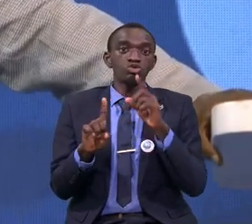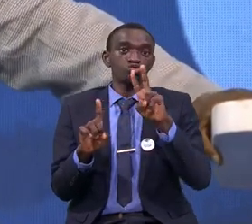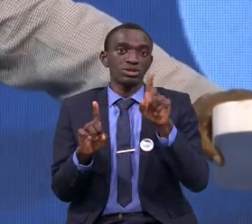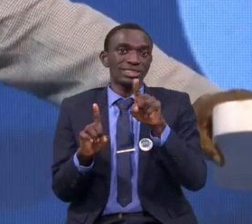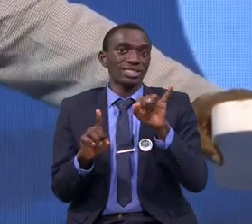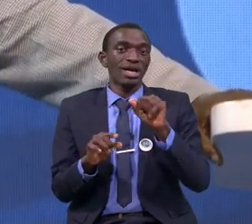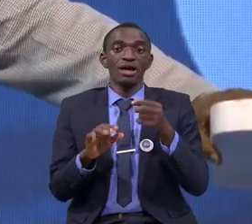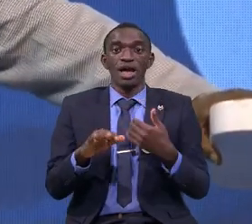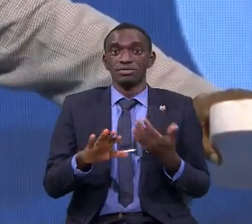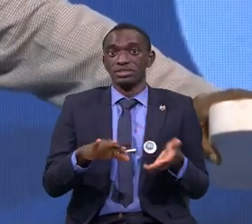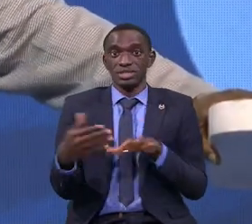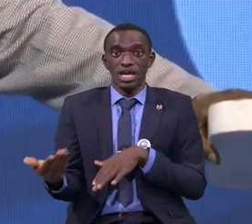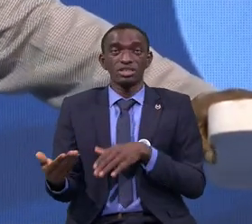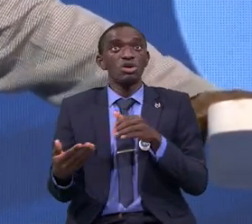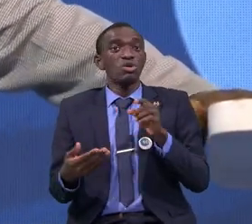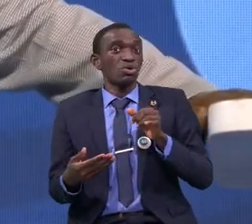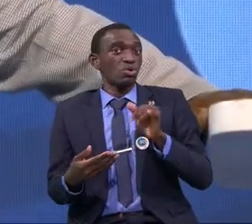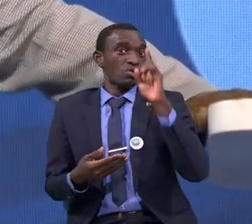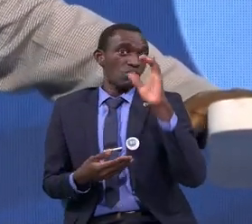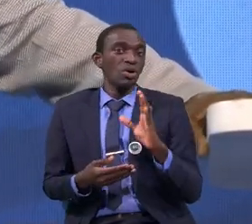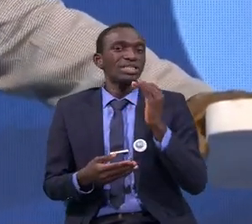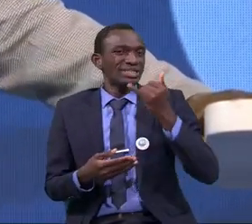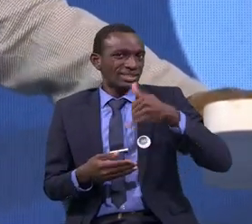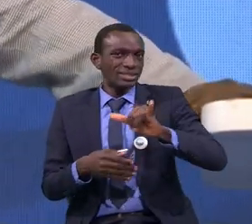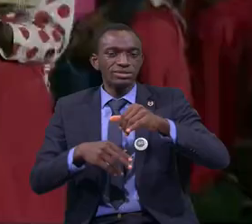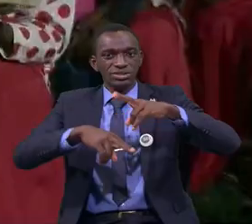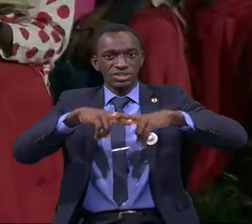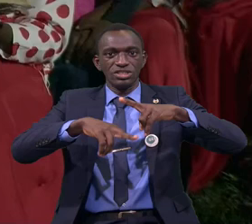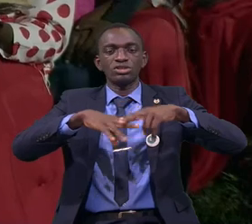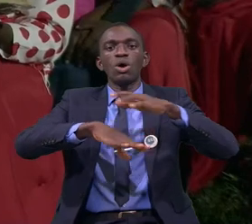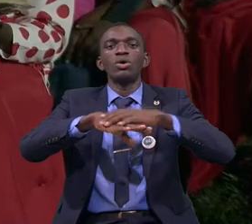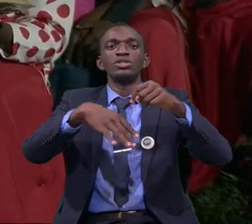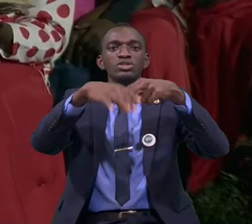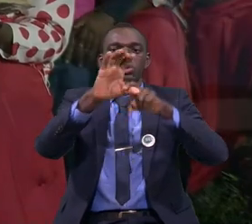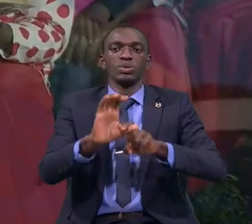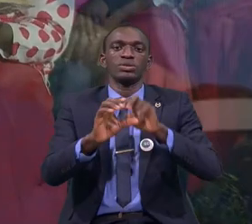is still sitting on the throne.